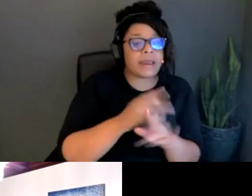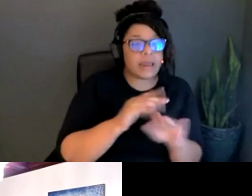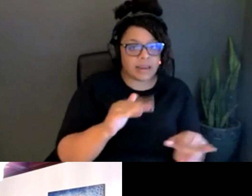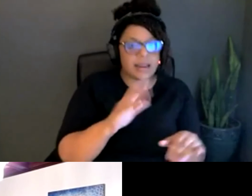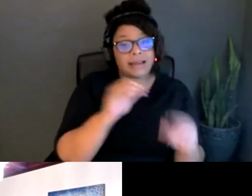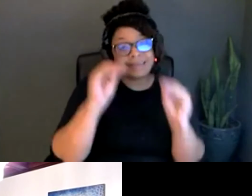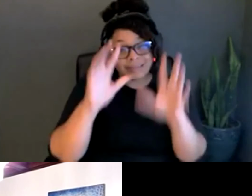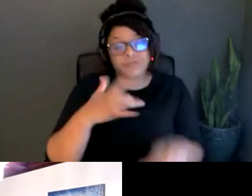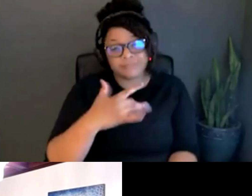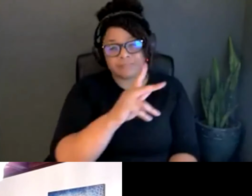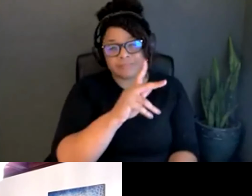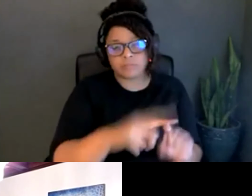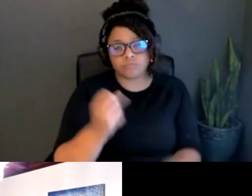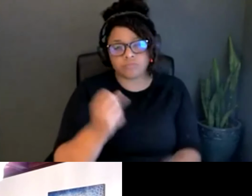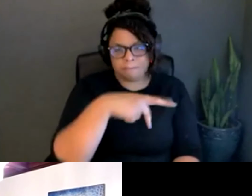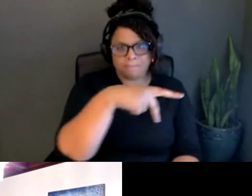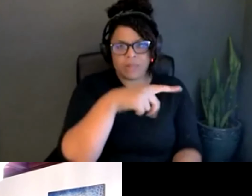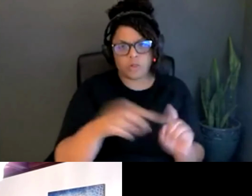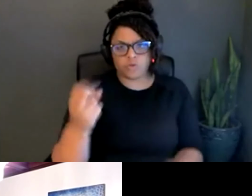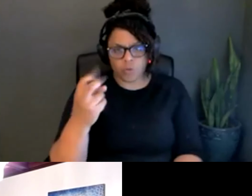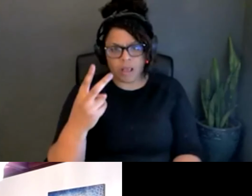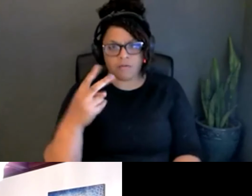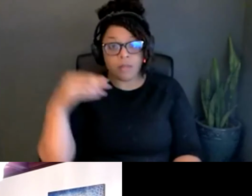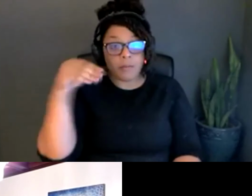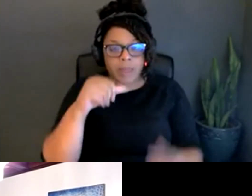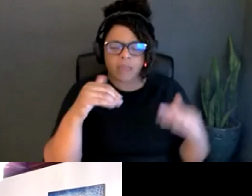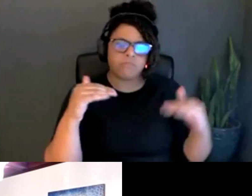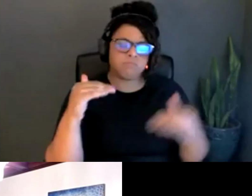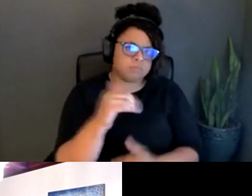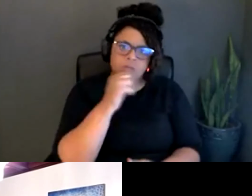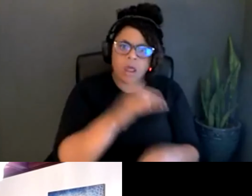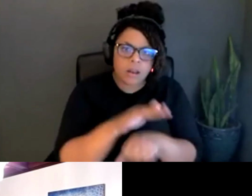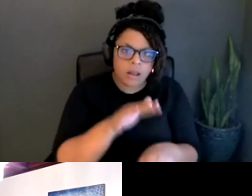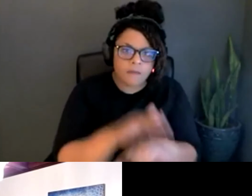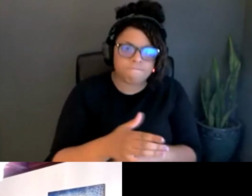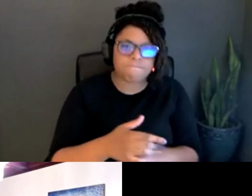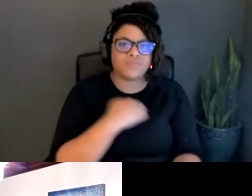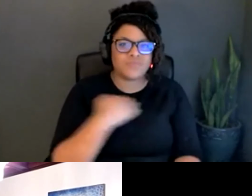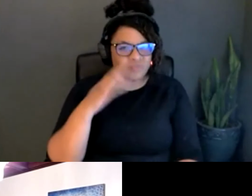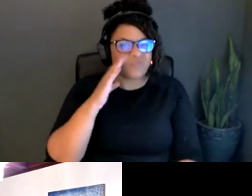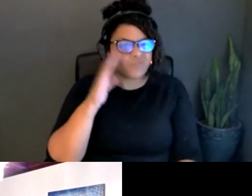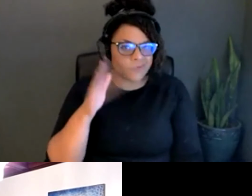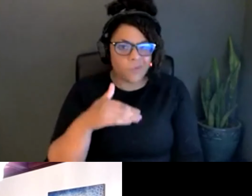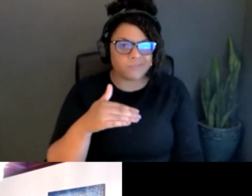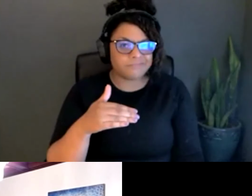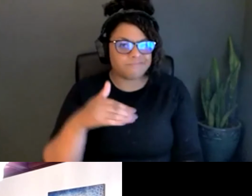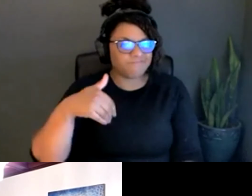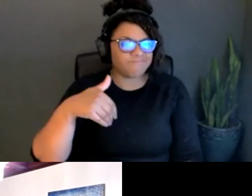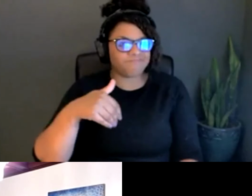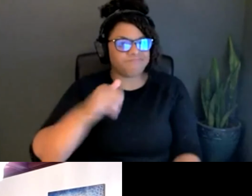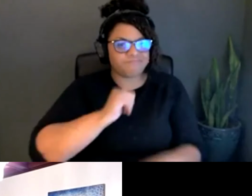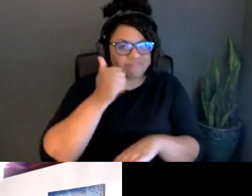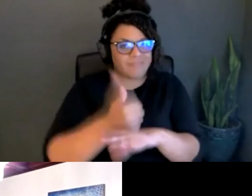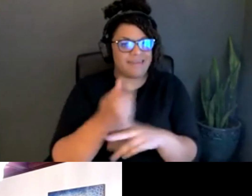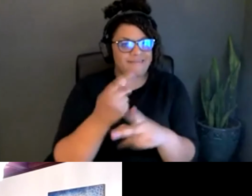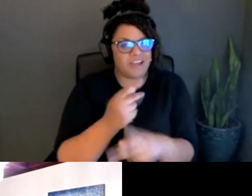general, P12, are woefully underpaid. And we know that we have not figured out